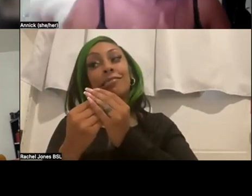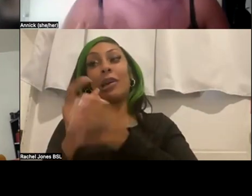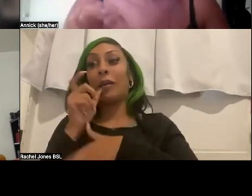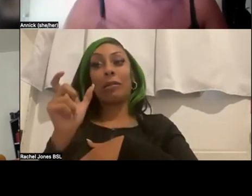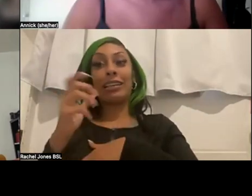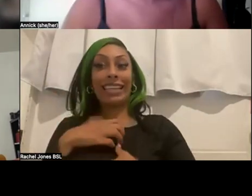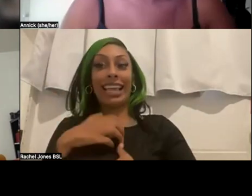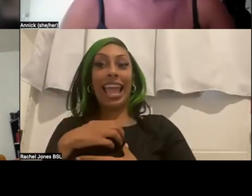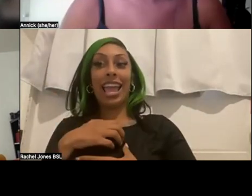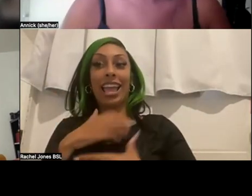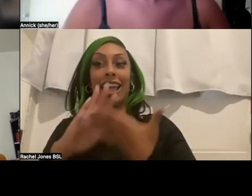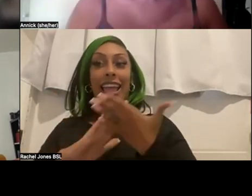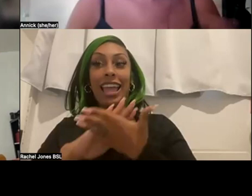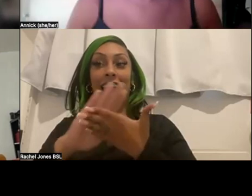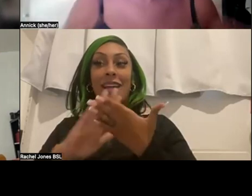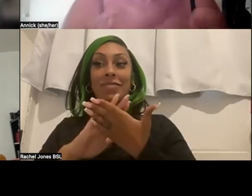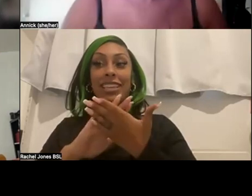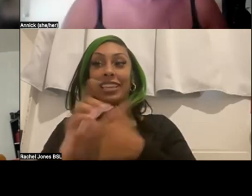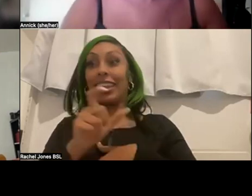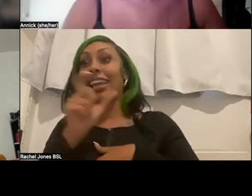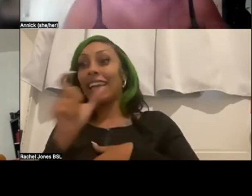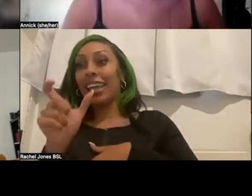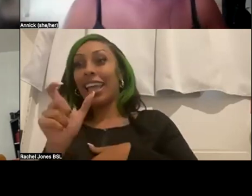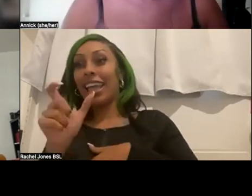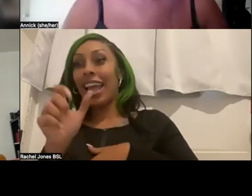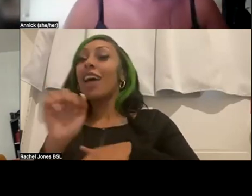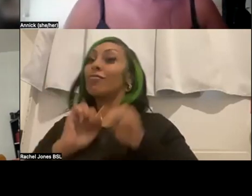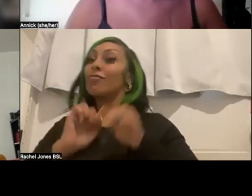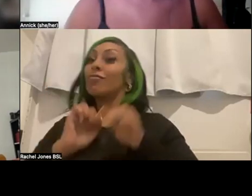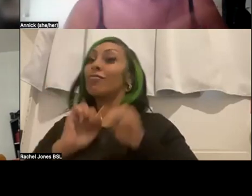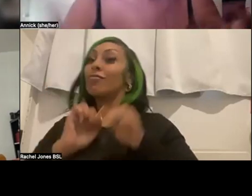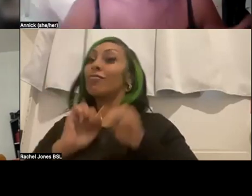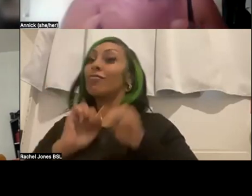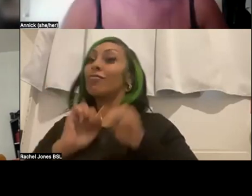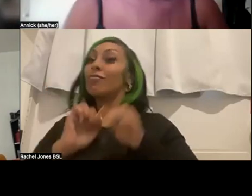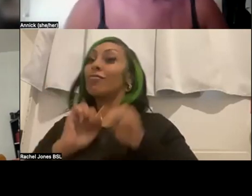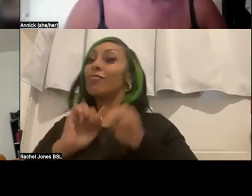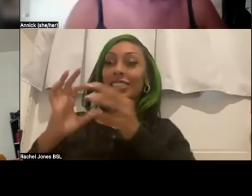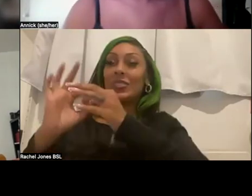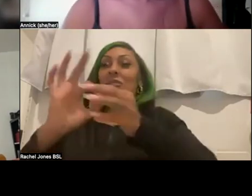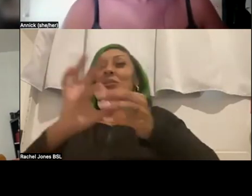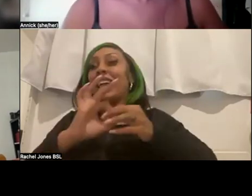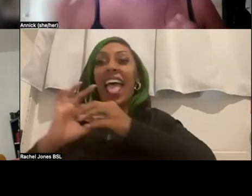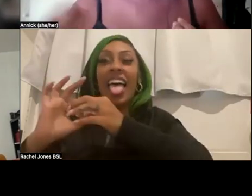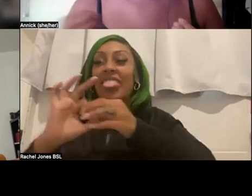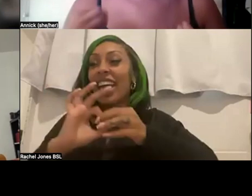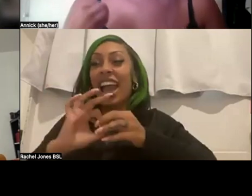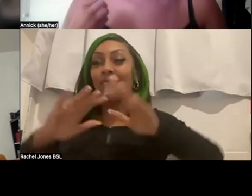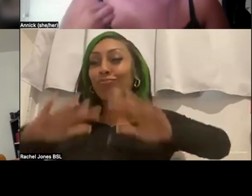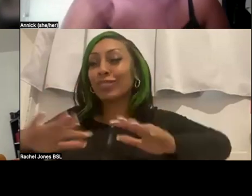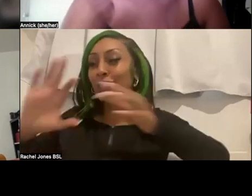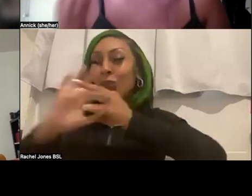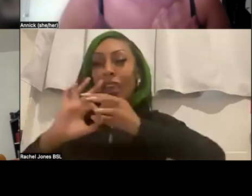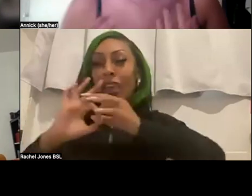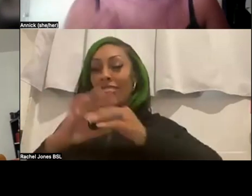it has something to do with Prevent, keeping people together, or building togetherness, or Britain together, or things like that. So it's just this kind